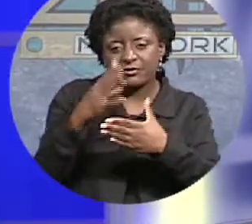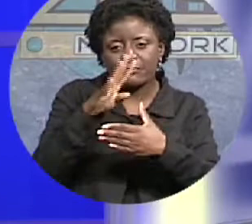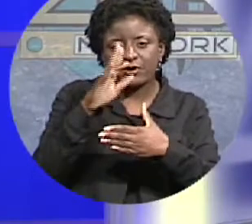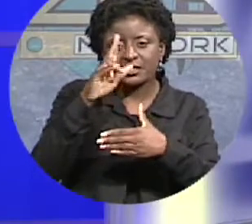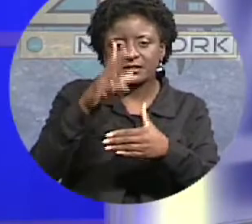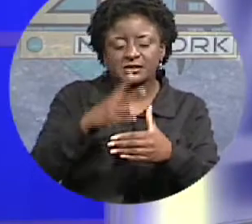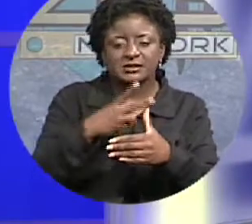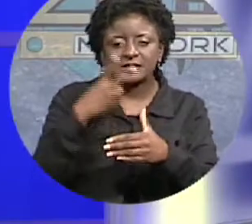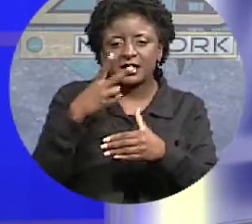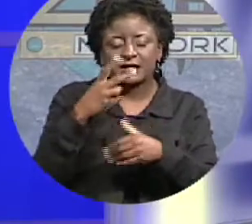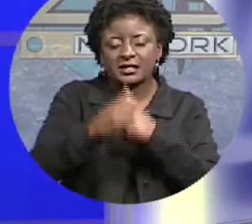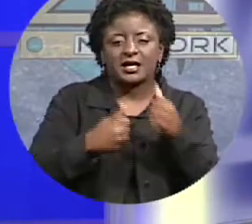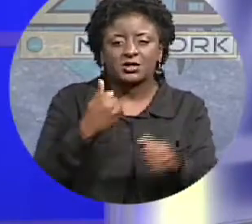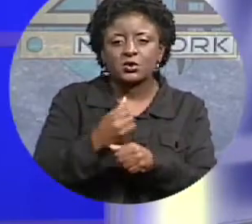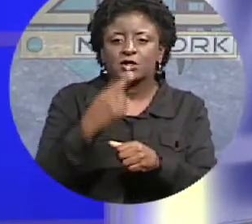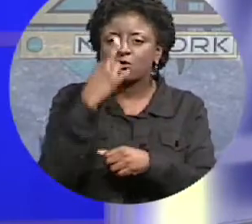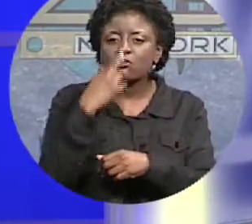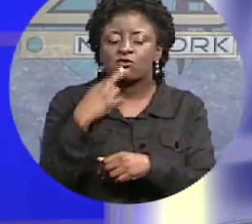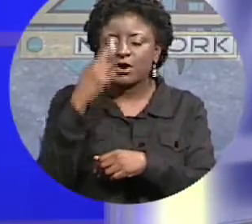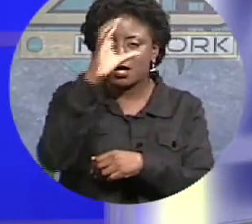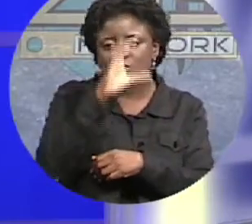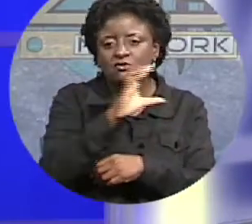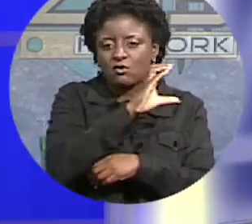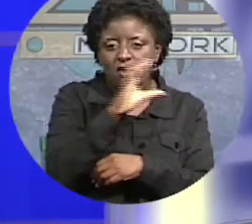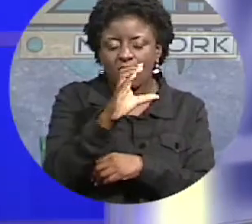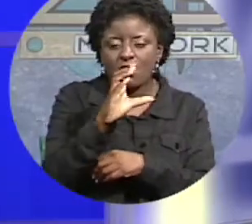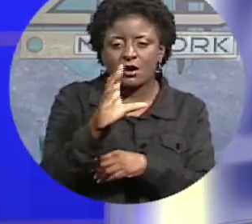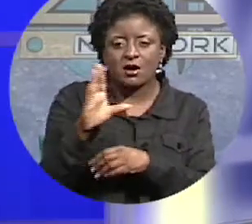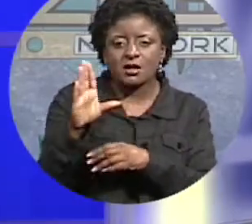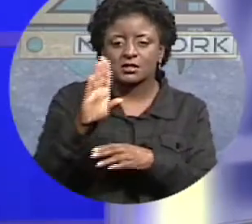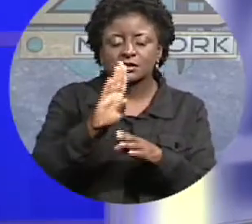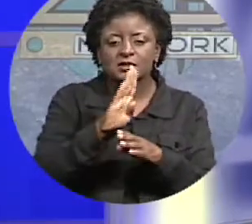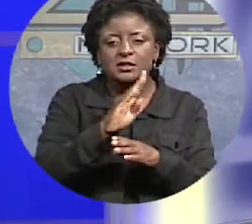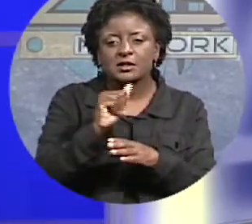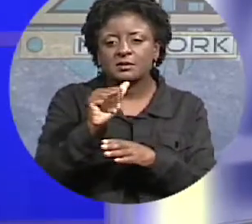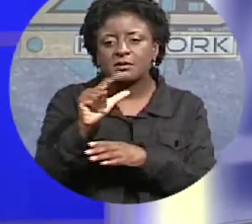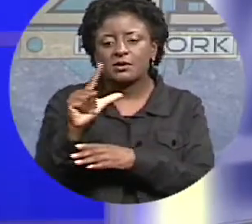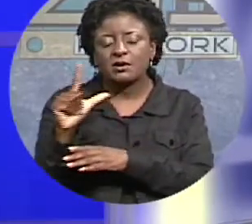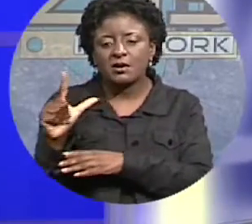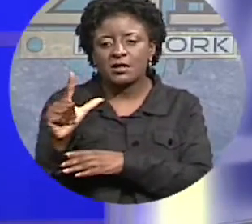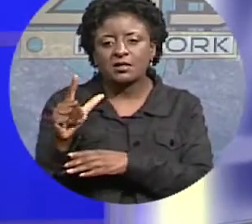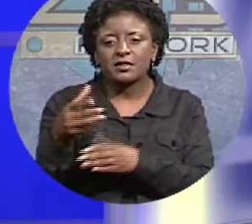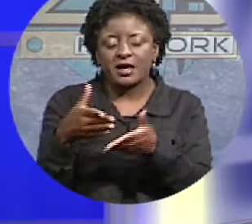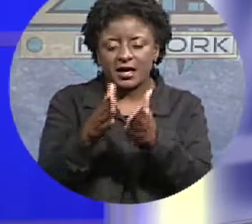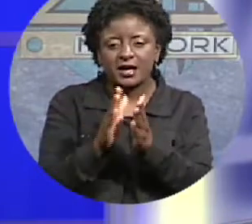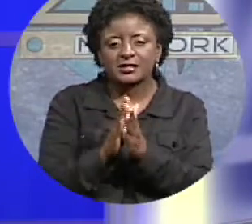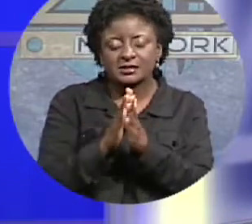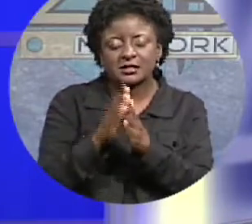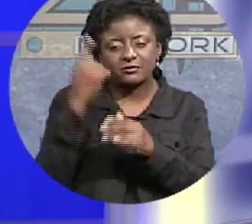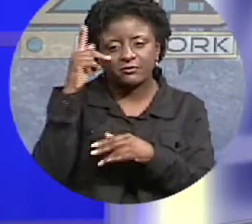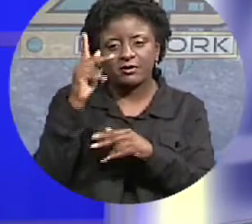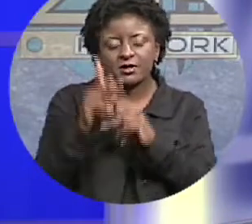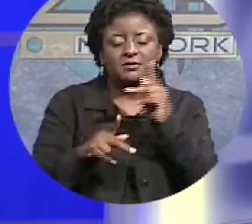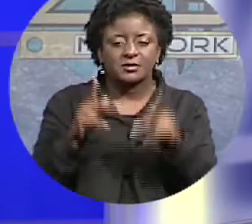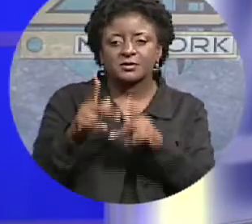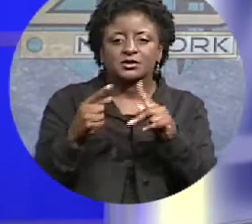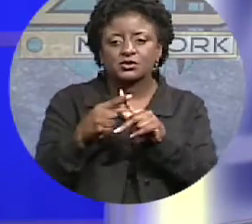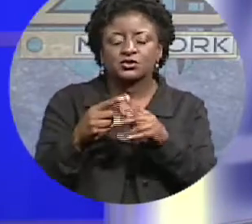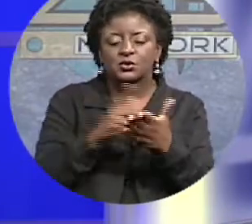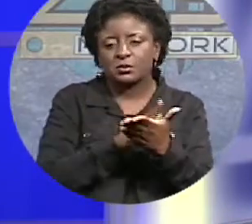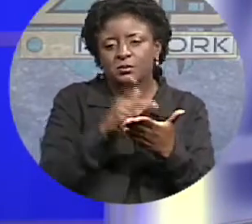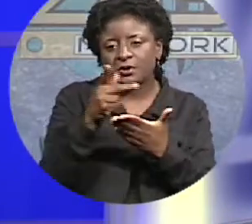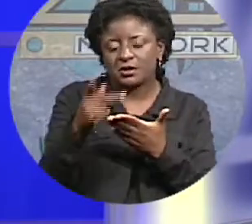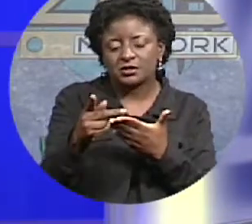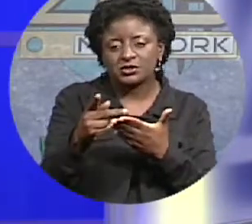Ball, officials from the Bahamas Red Cross Society are issuing a final appeal tonight for members of the public to purchase tickets for the most important event of the